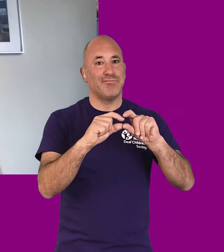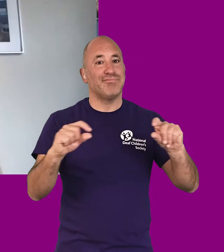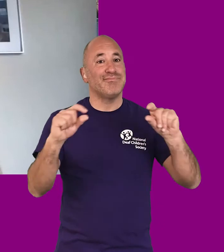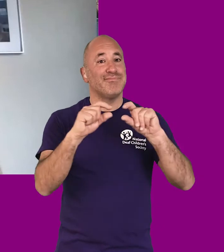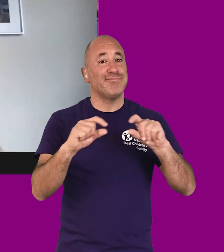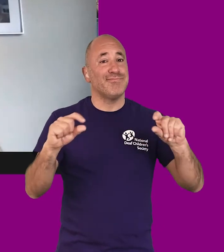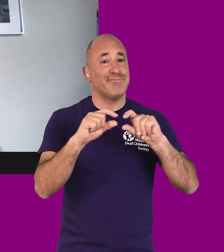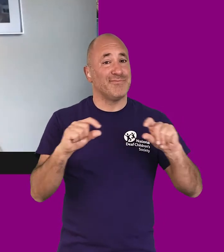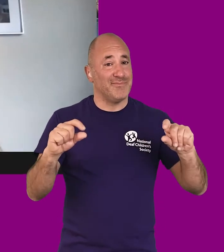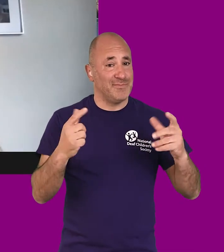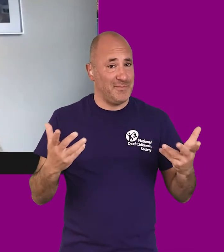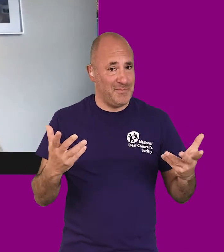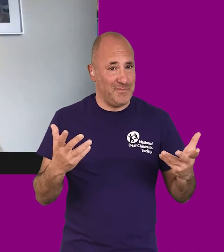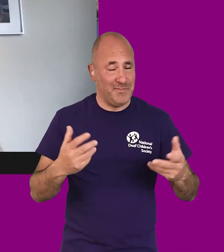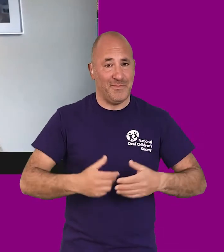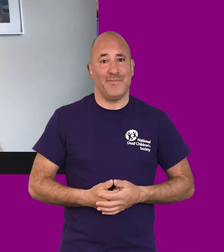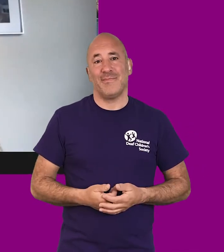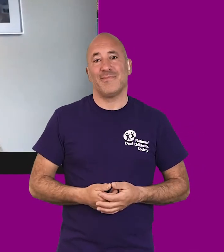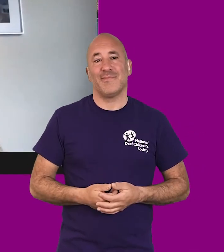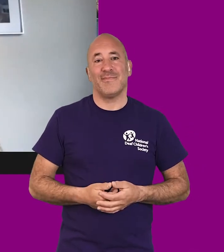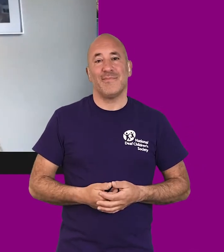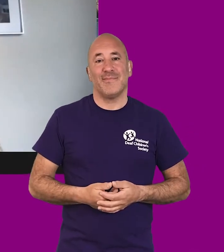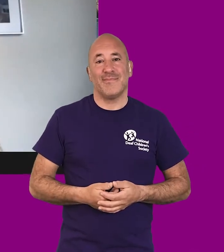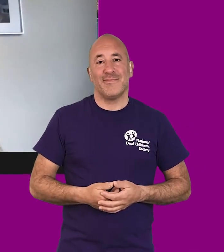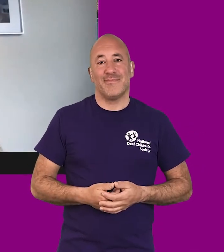When you speak, captions appear.